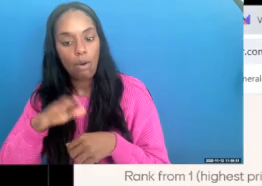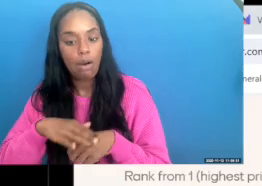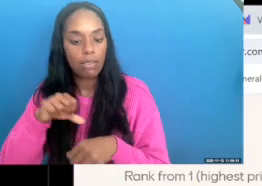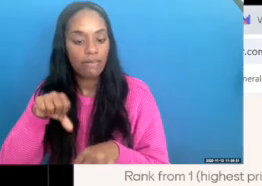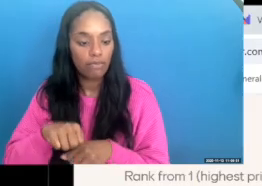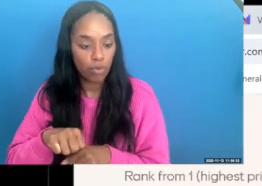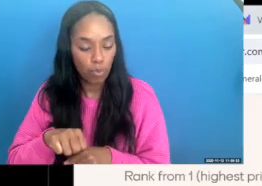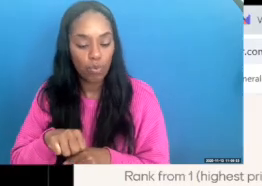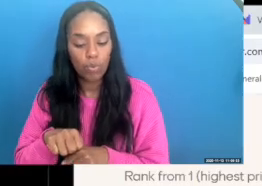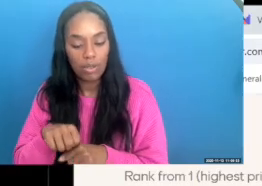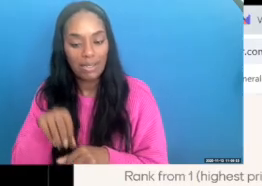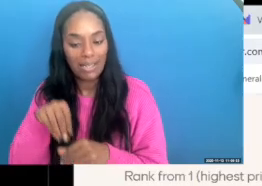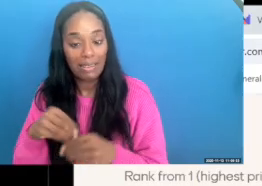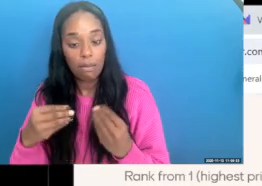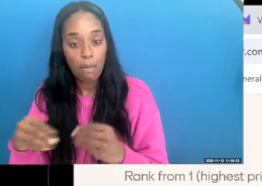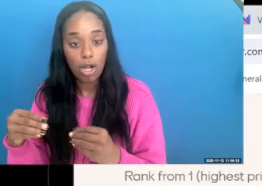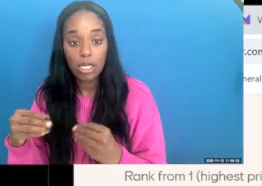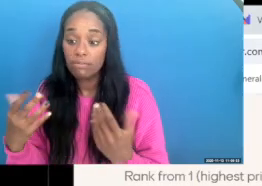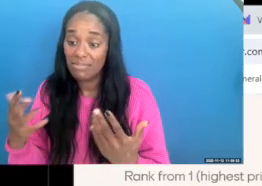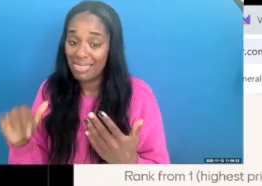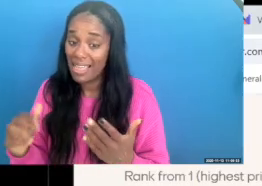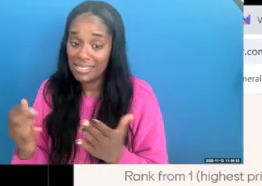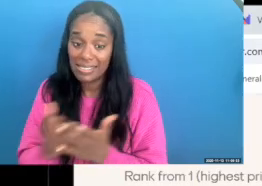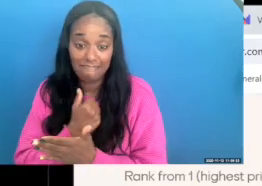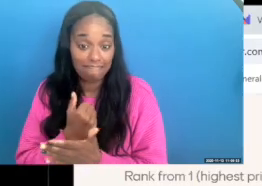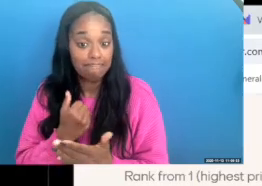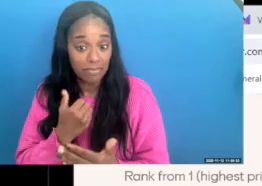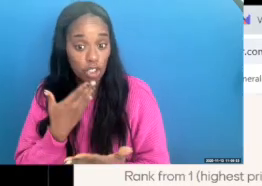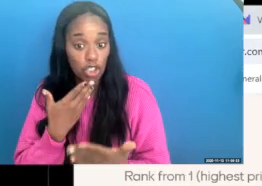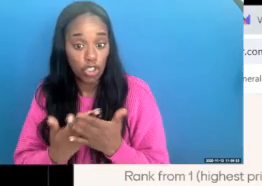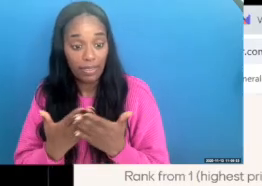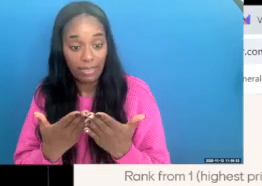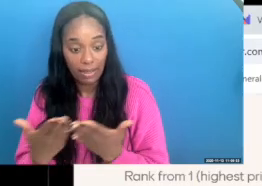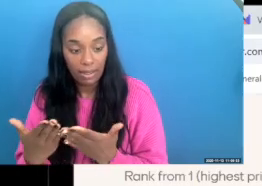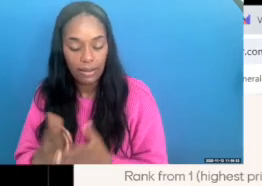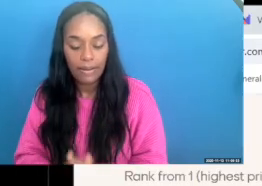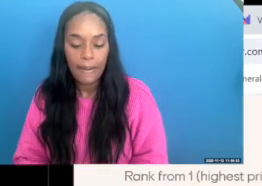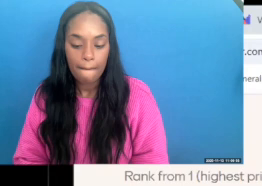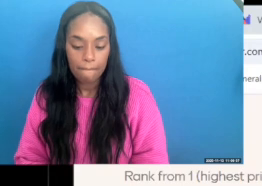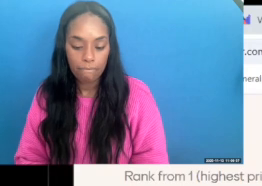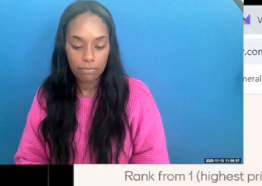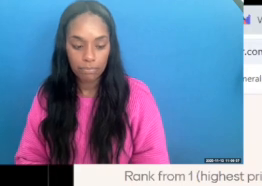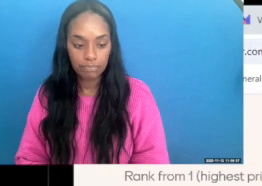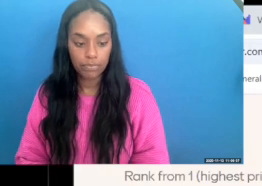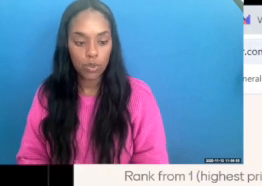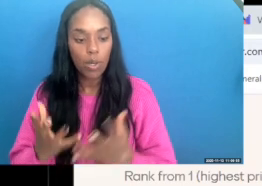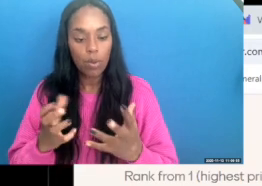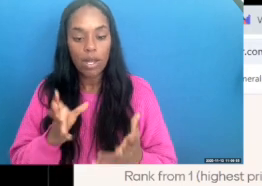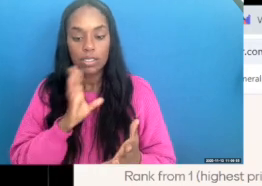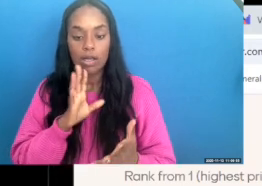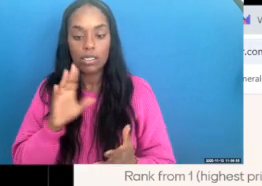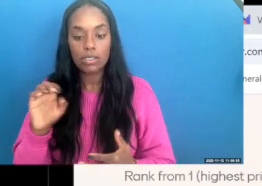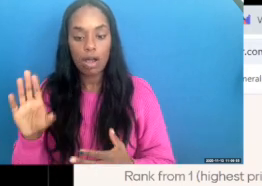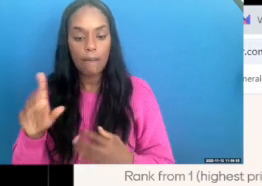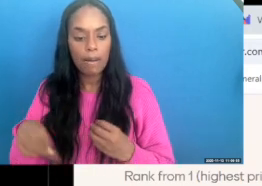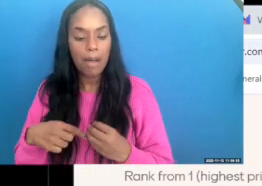got a cost discount on the fuel that's in the marketplace, that's a real advantage.